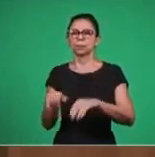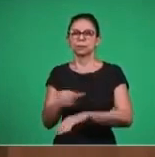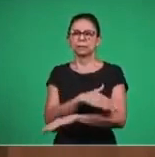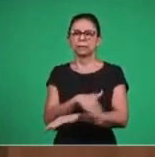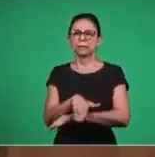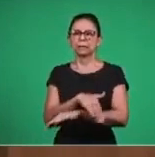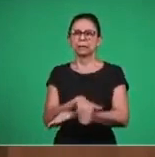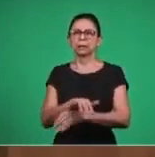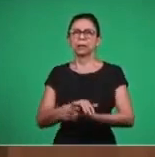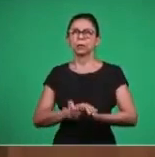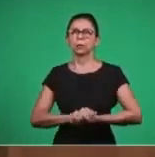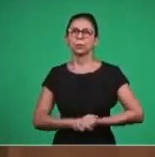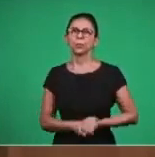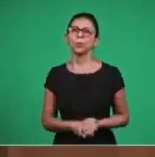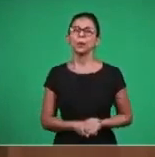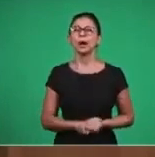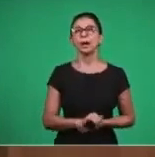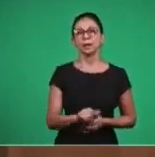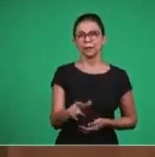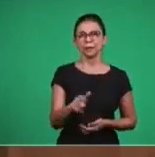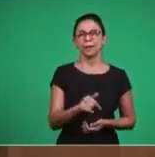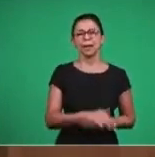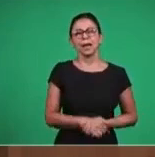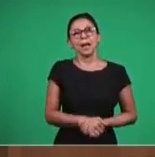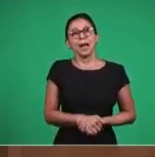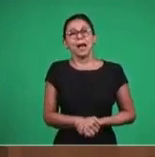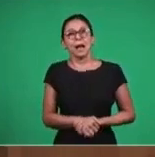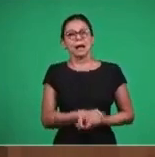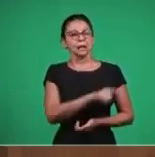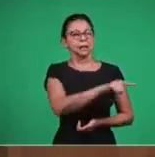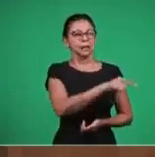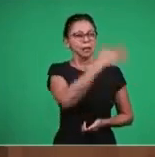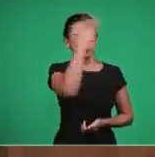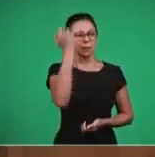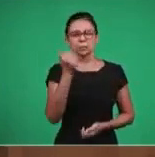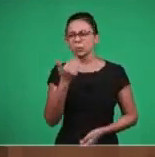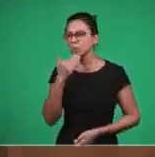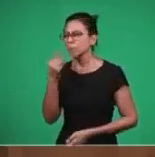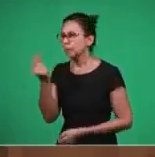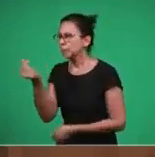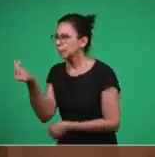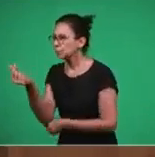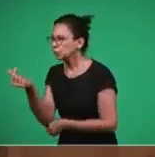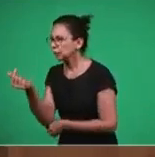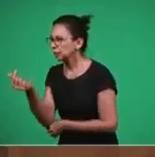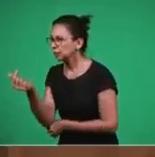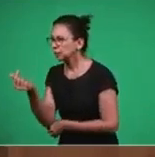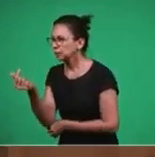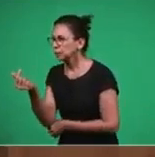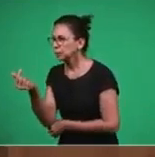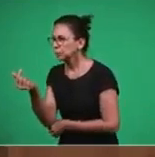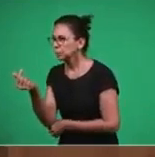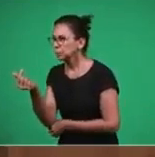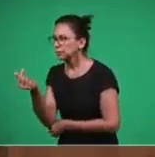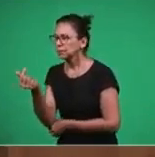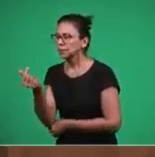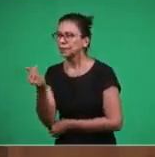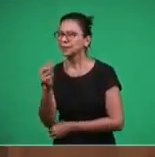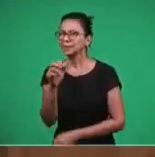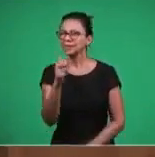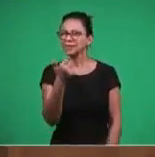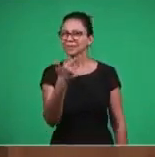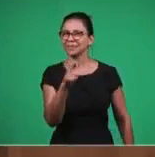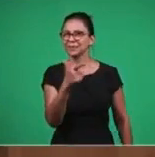car, it's because you don't have money, because they spent all the money on the car. So now you see the poor, they always have a little